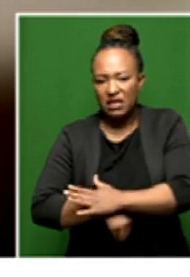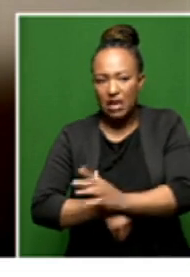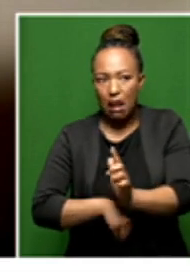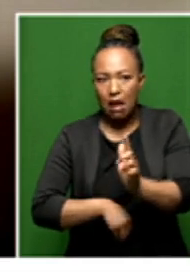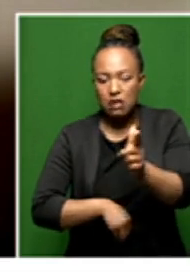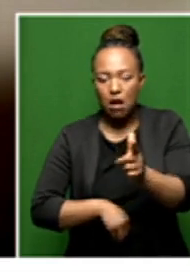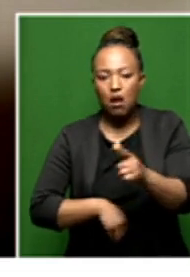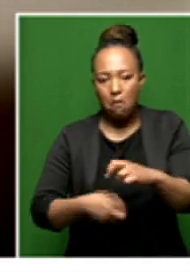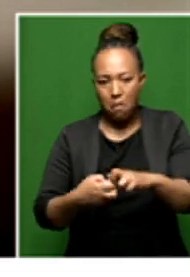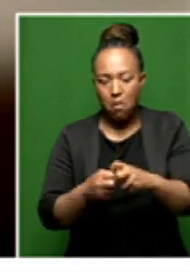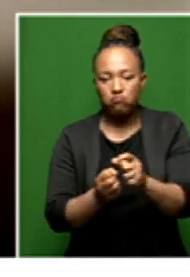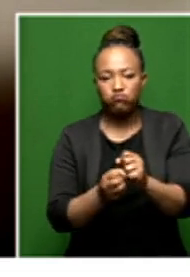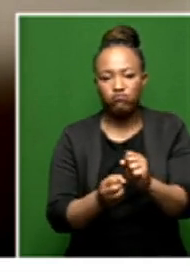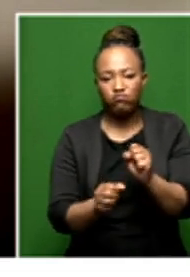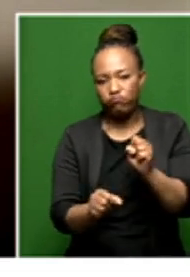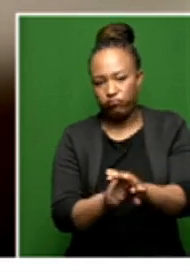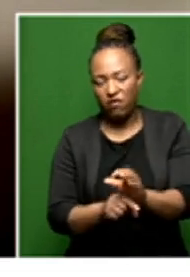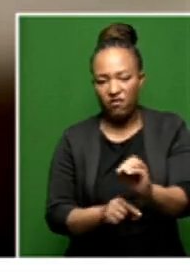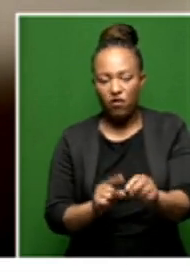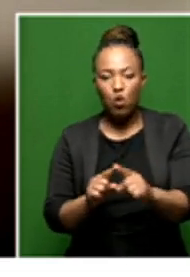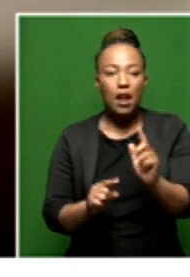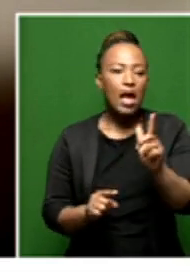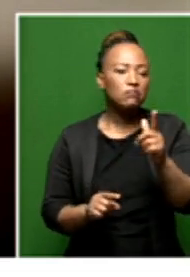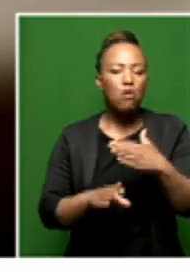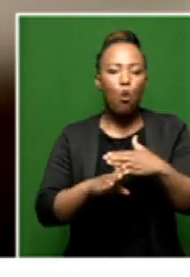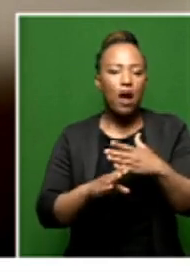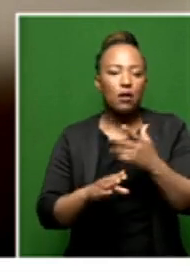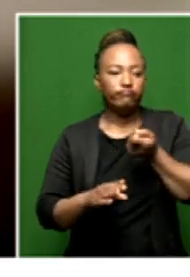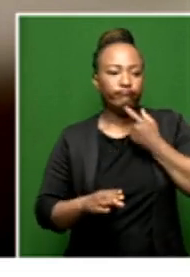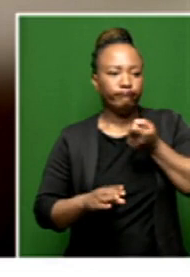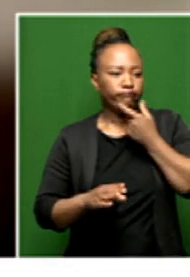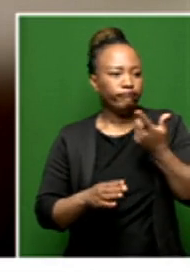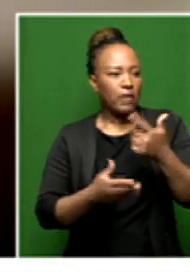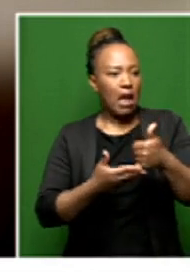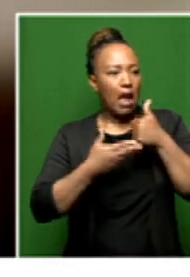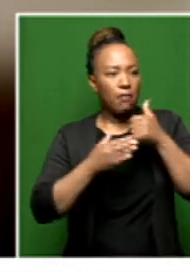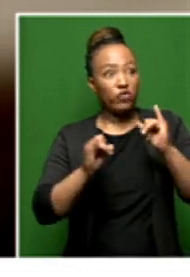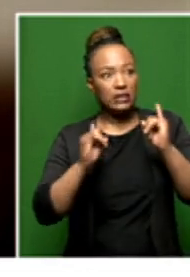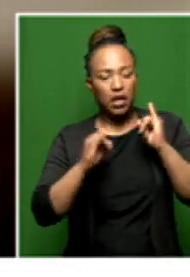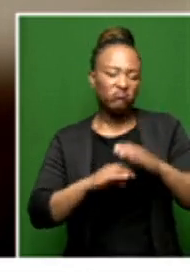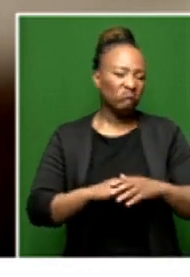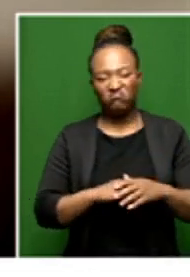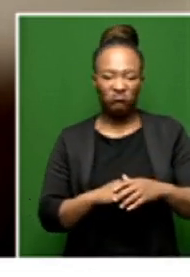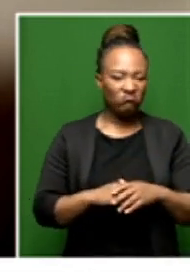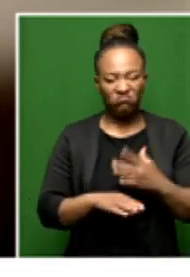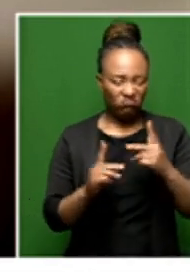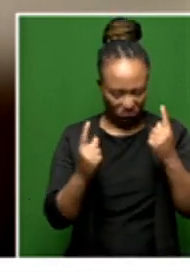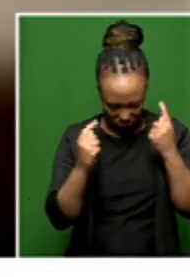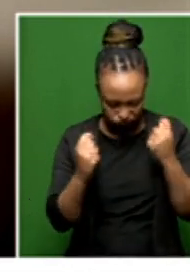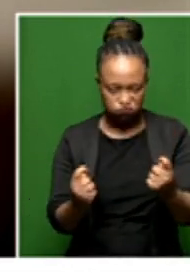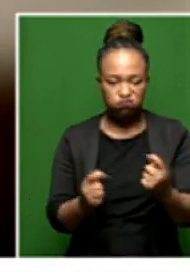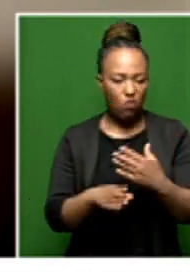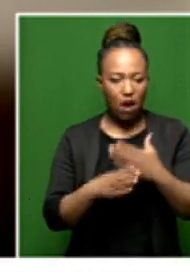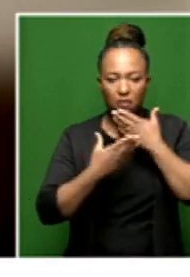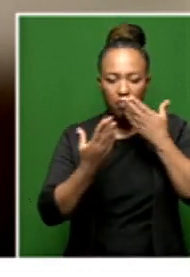sometimes causes urinary tract infection, to be resistant for something that's a lot more serious. So we're all in the same